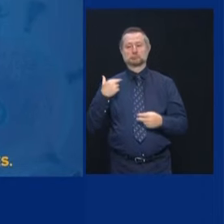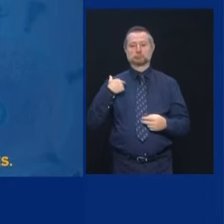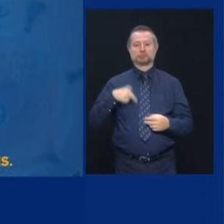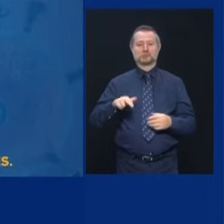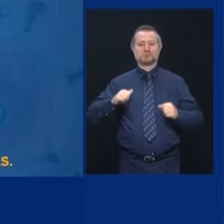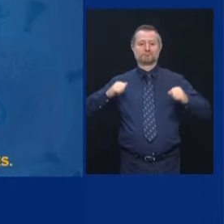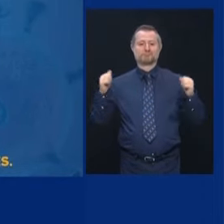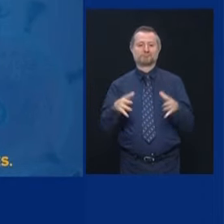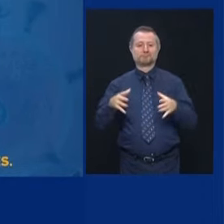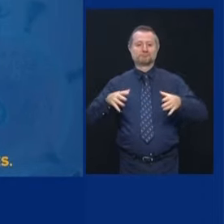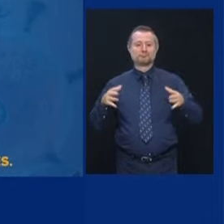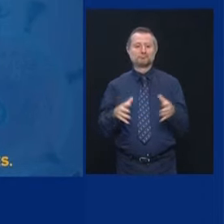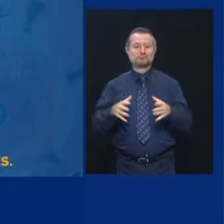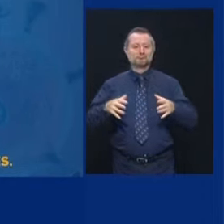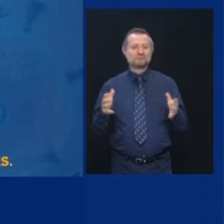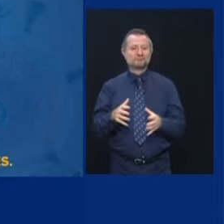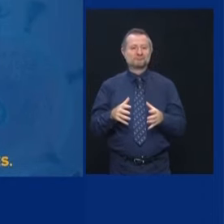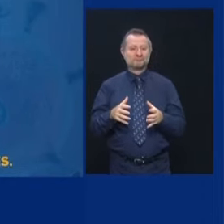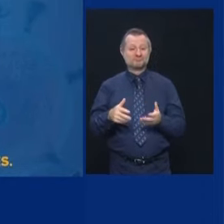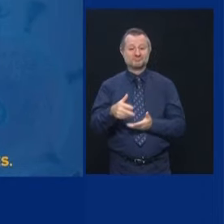in these communities.